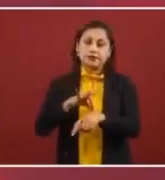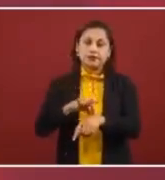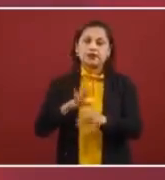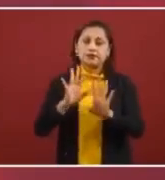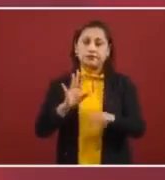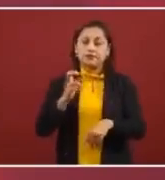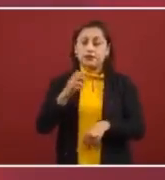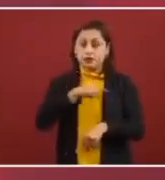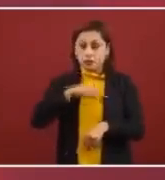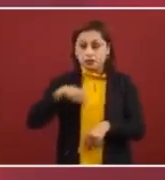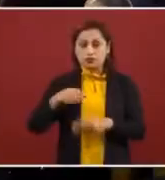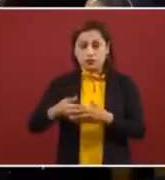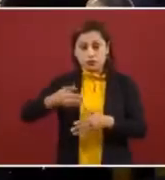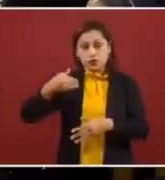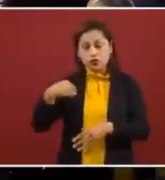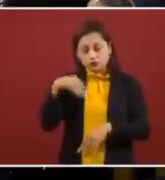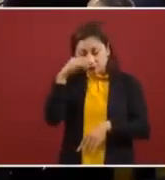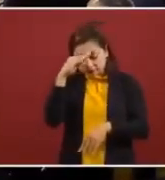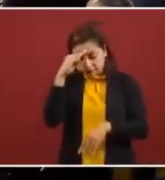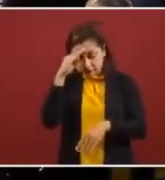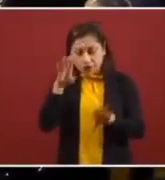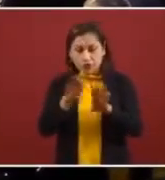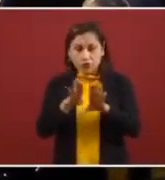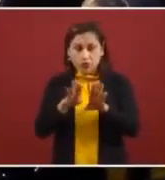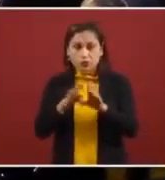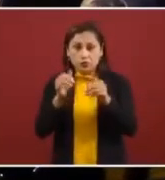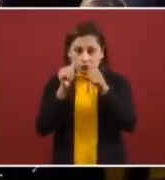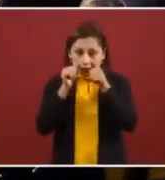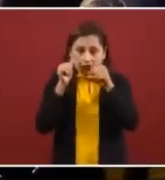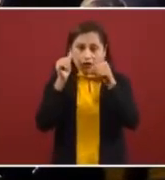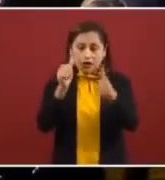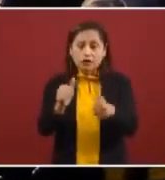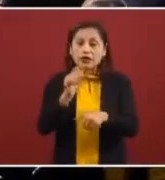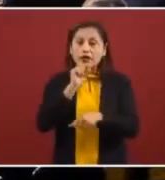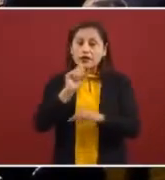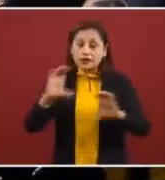So we're also going to be dealing with that